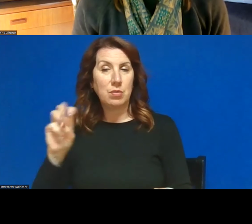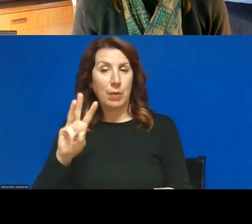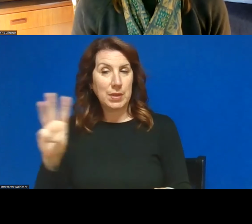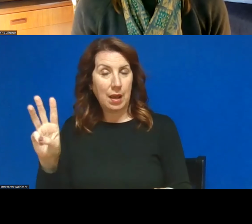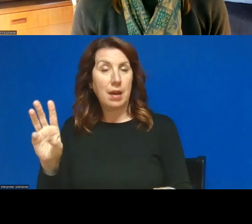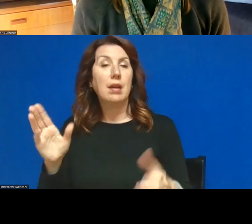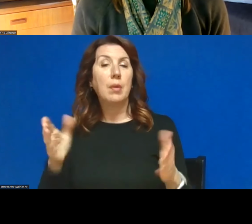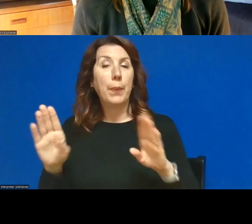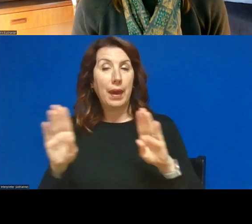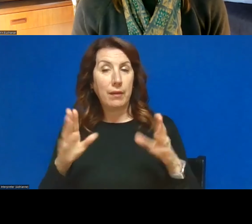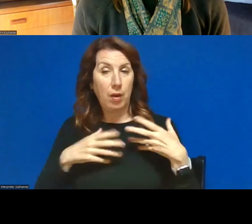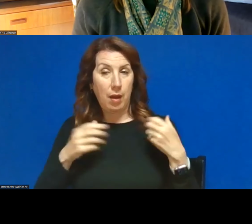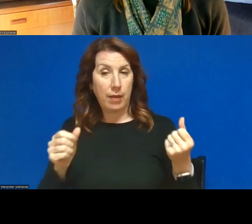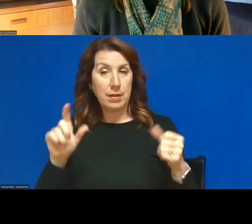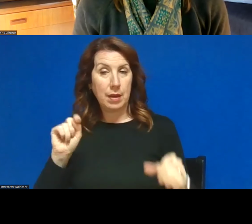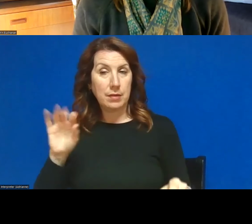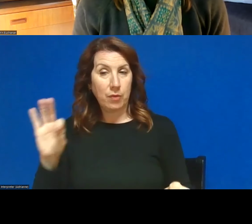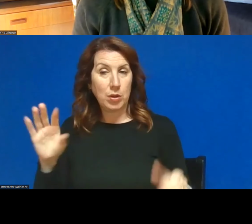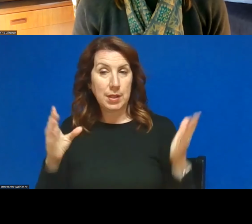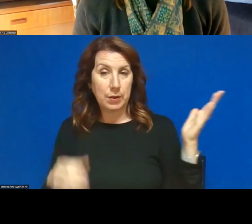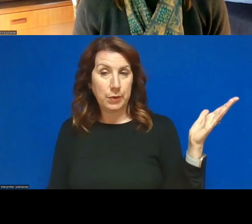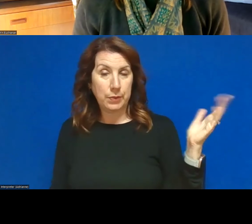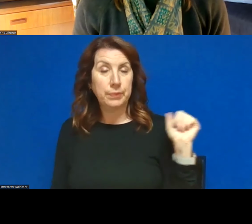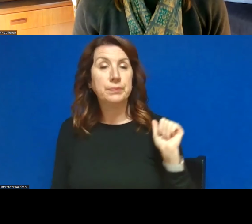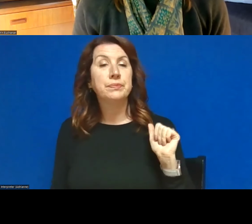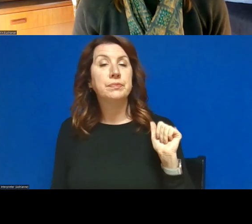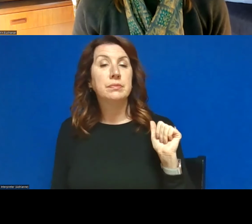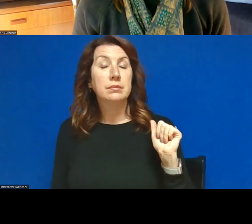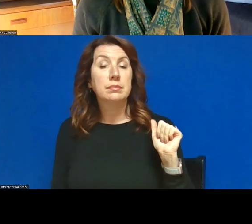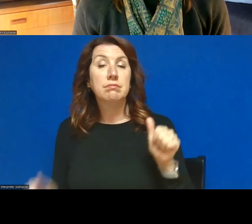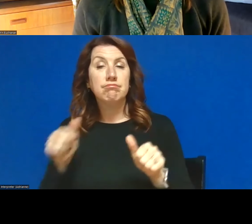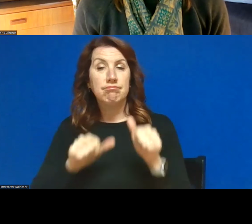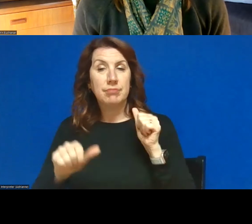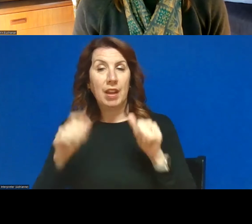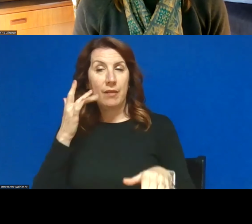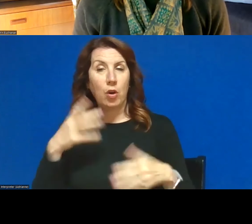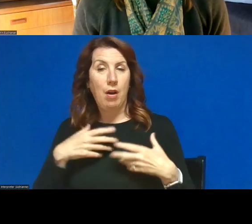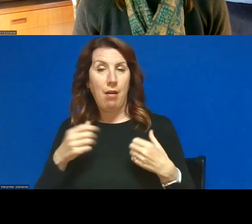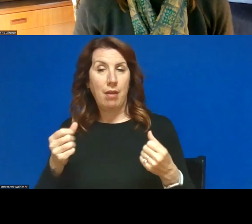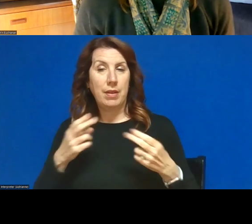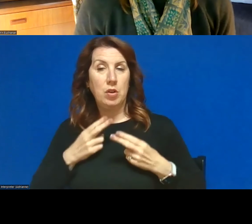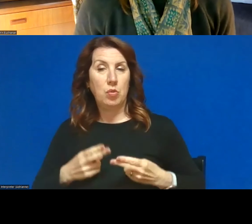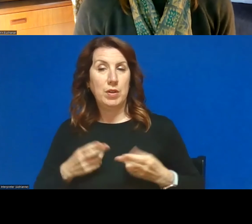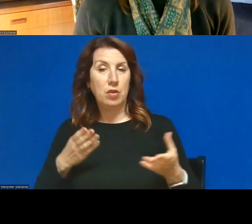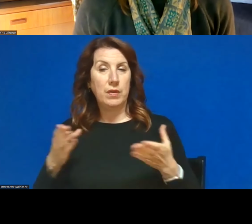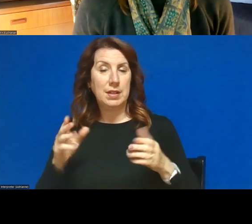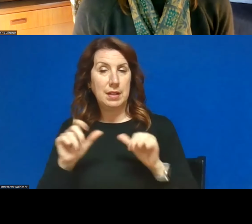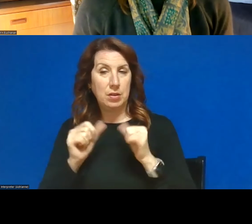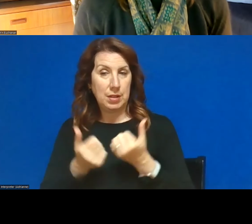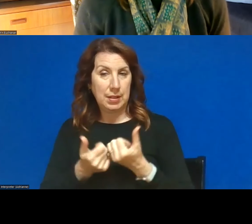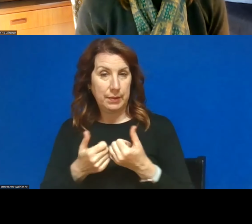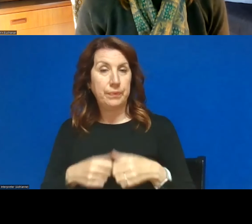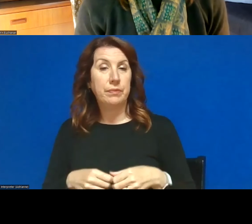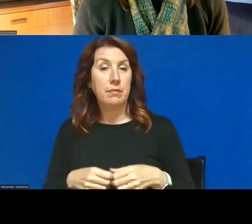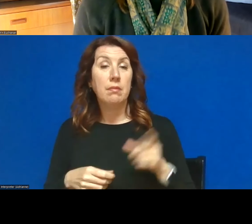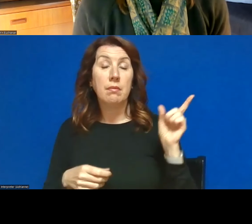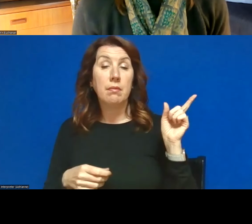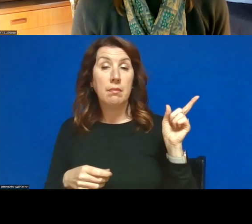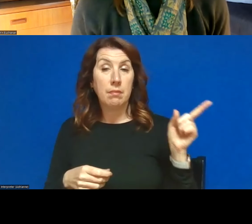our behavioral health task force within the California Health and Human Services Agency. And I also put on here